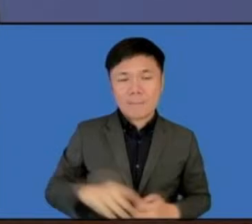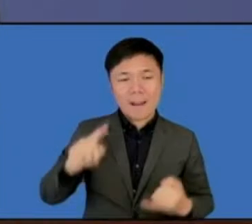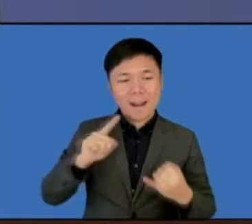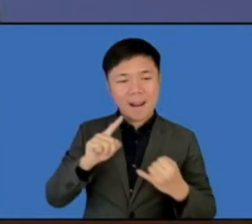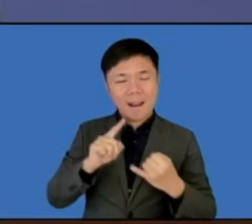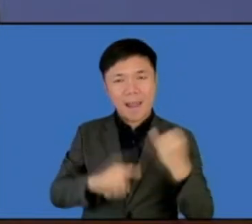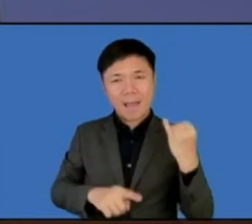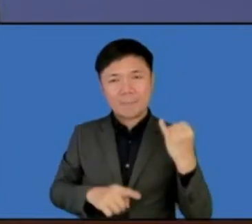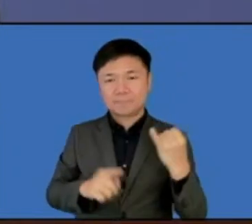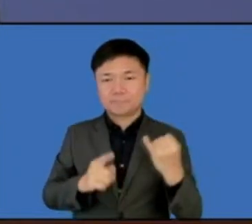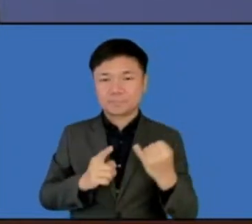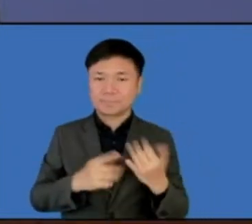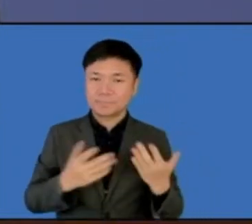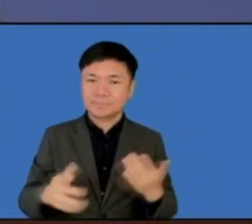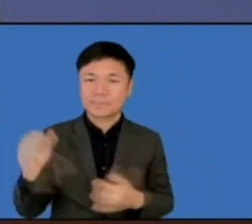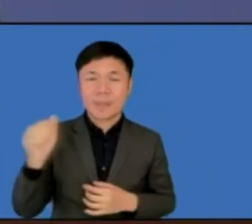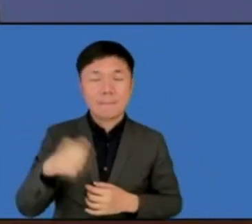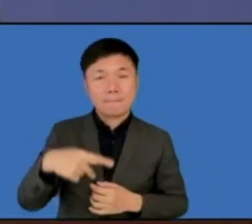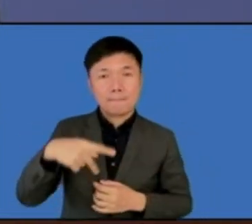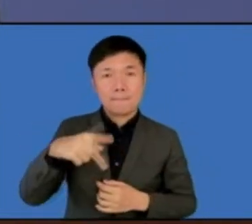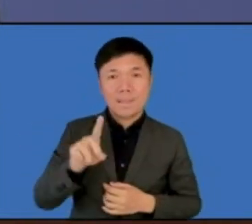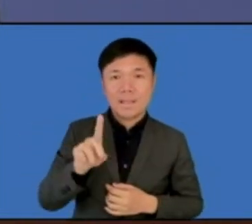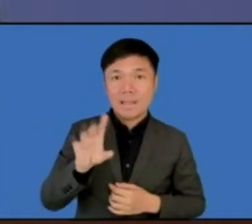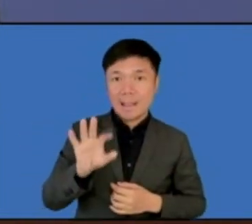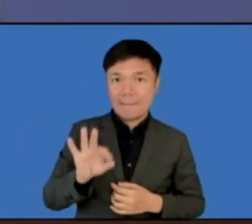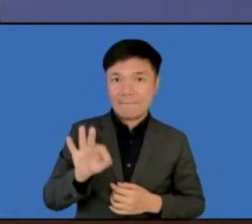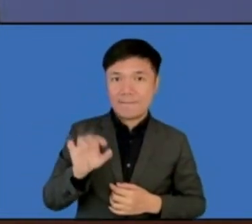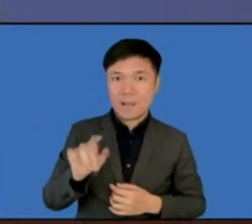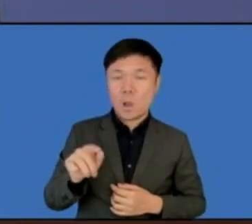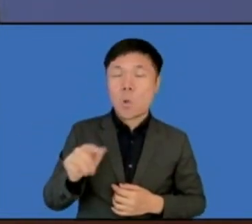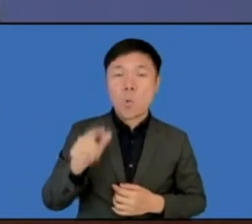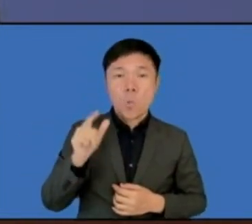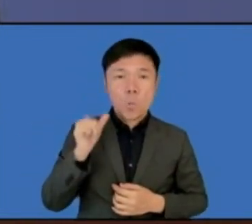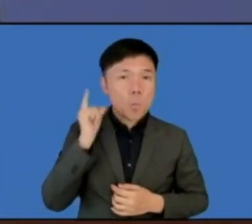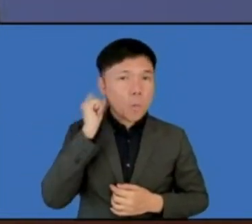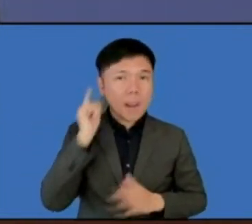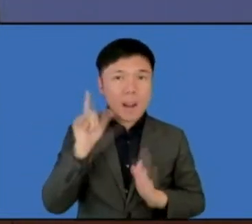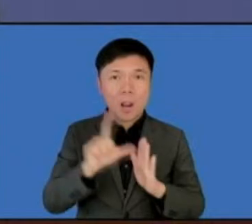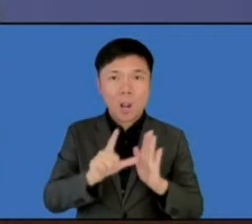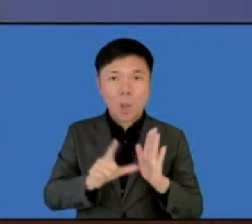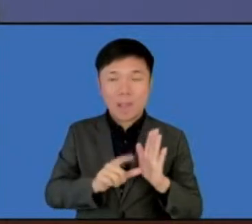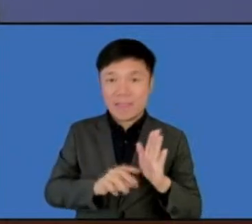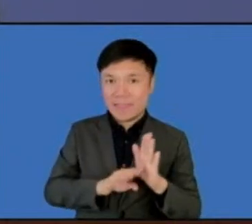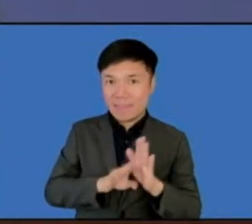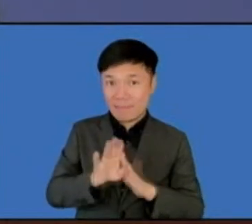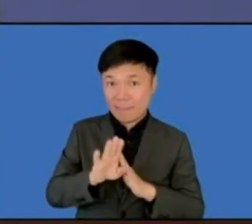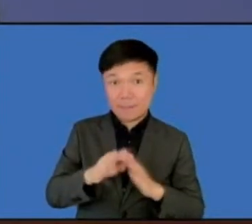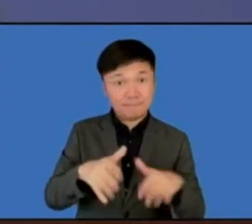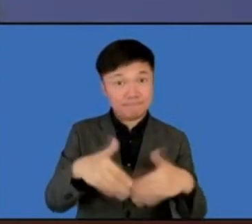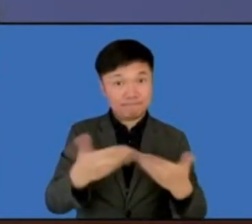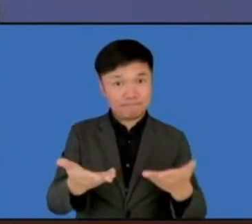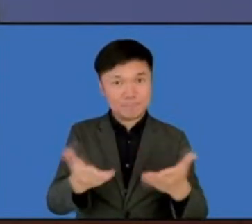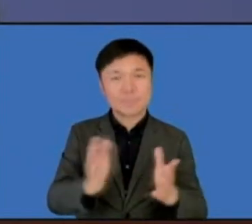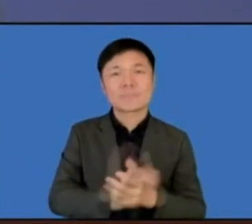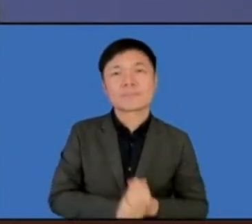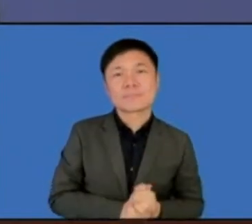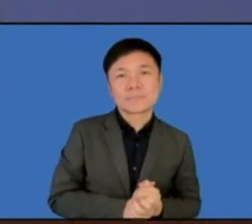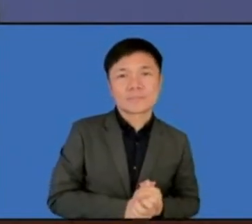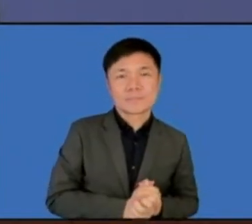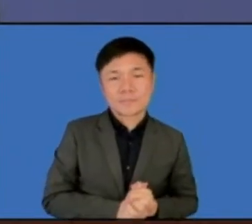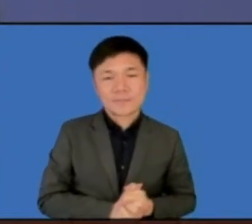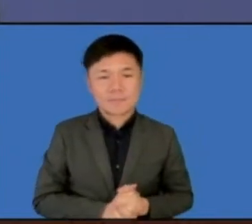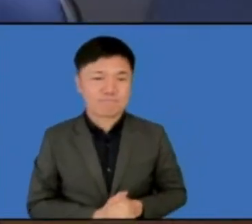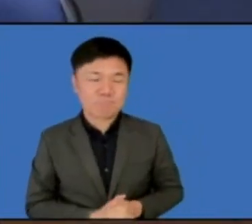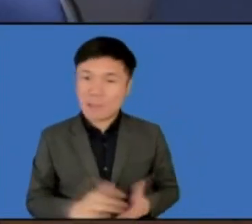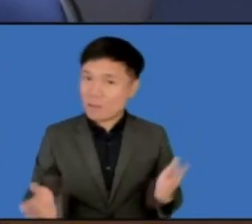is Asia Pacific Forum for Women Law and Development. So please, your floor. Excellencies,